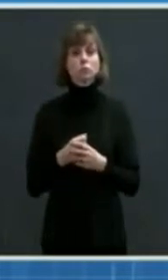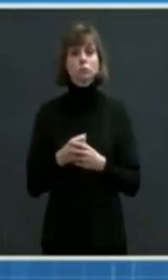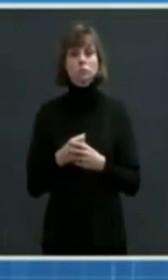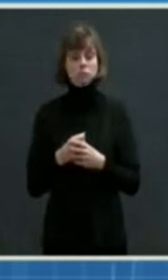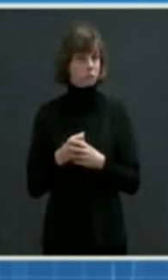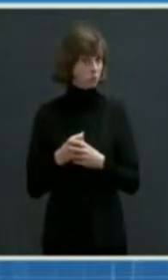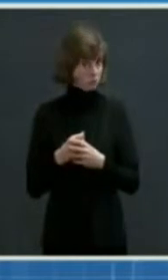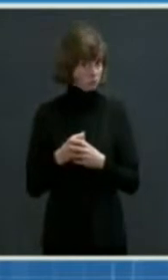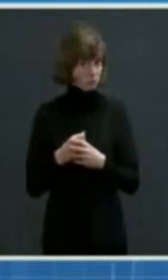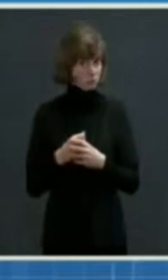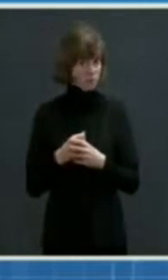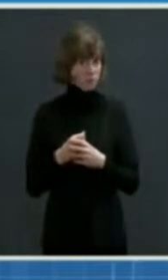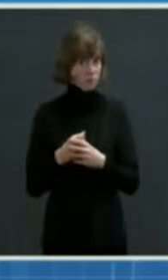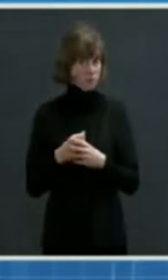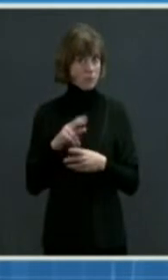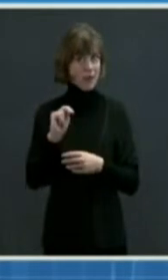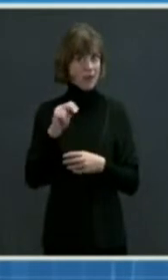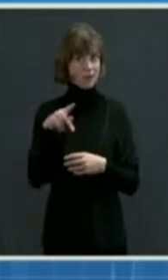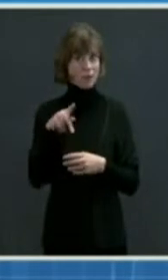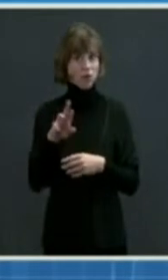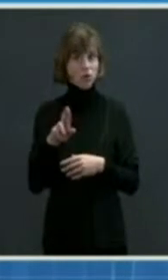Next, we'll go to Tamara Keith at NPR.